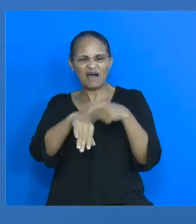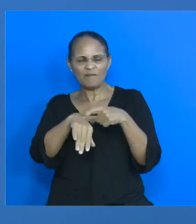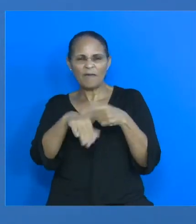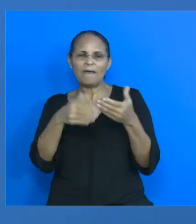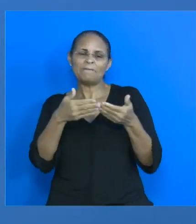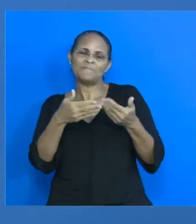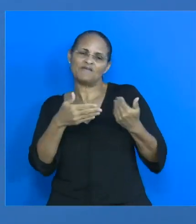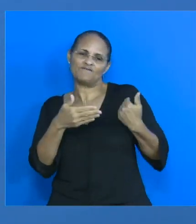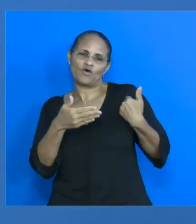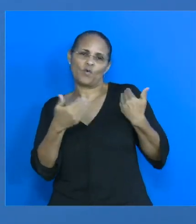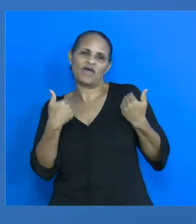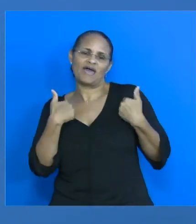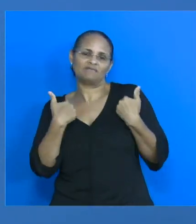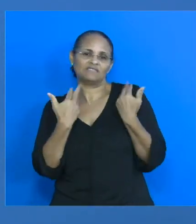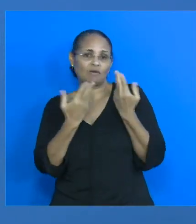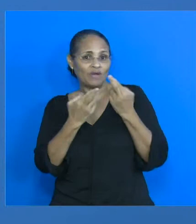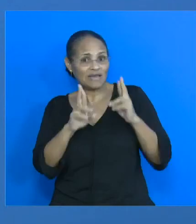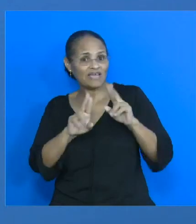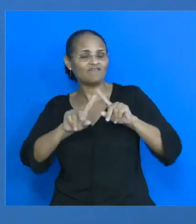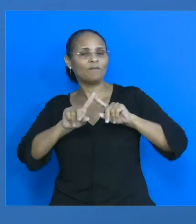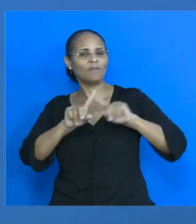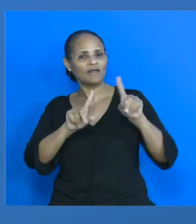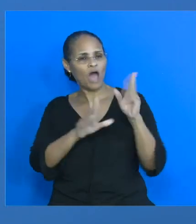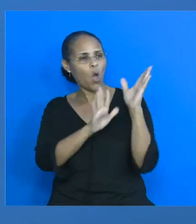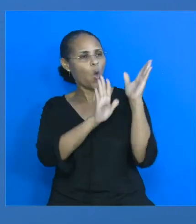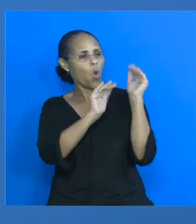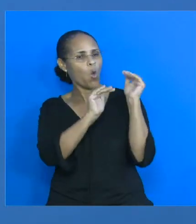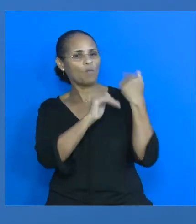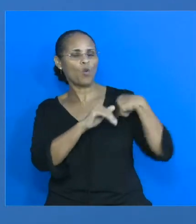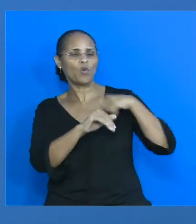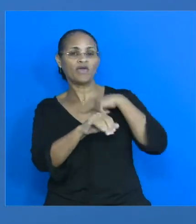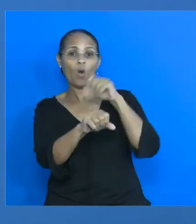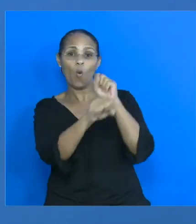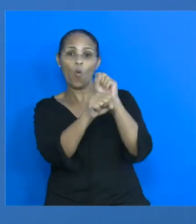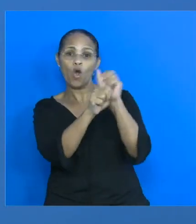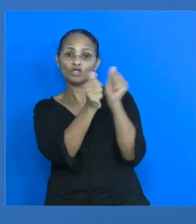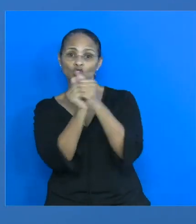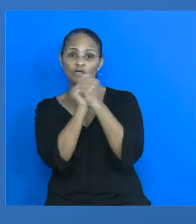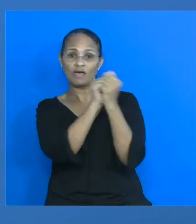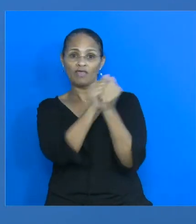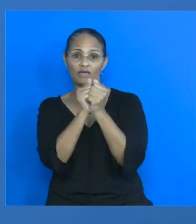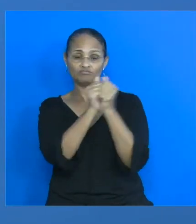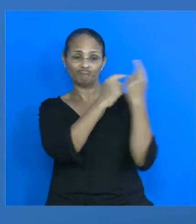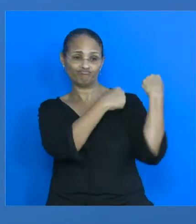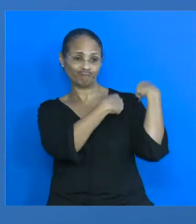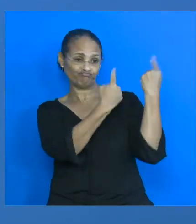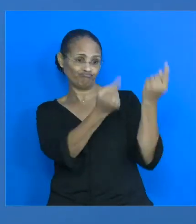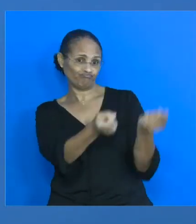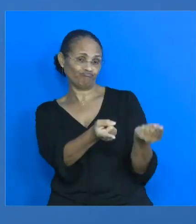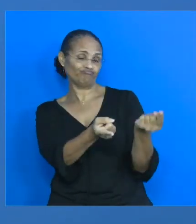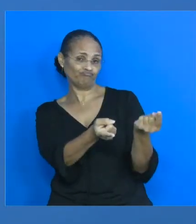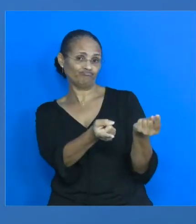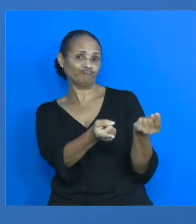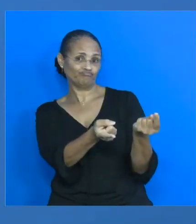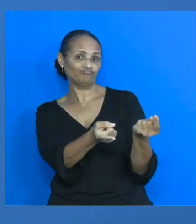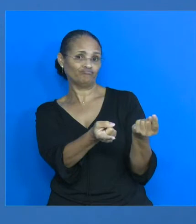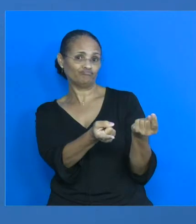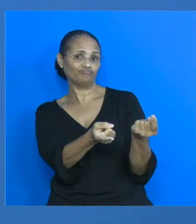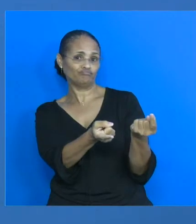may be some relief, but I sincerely hope that we can all work together as we have so well since this